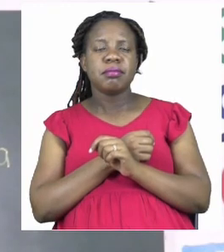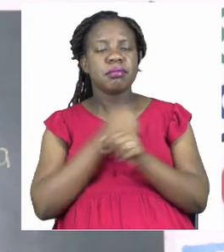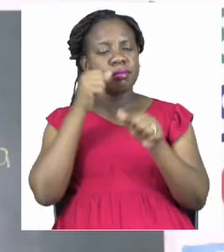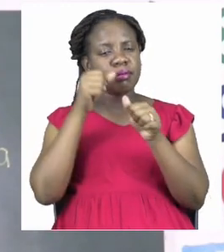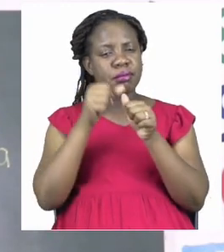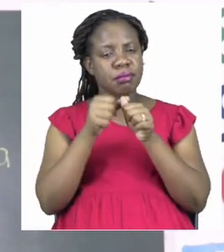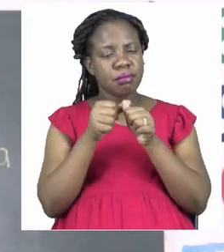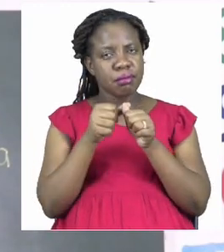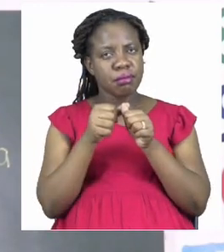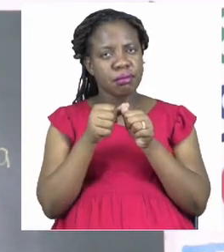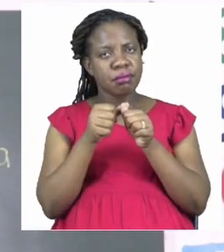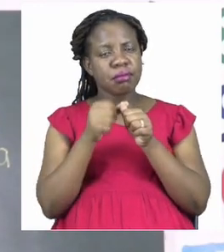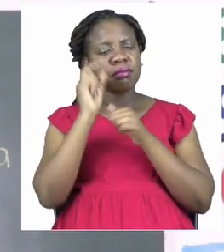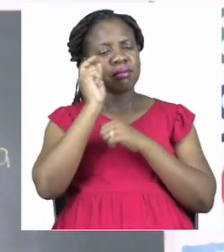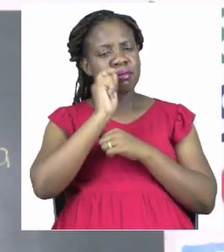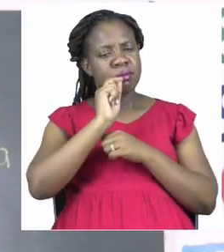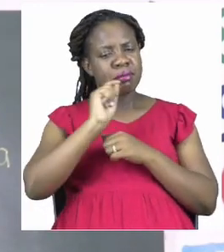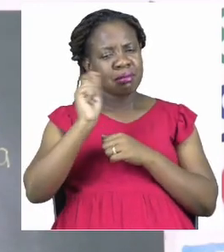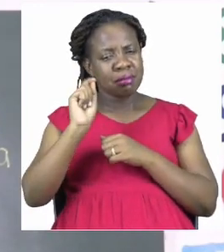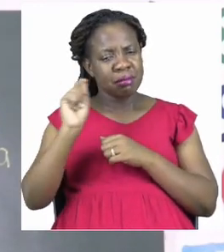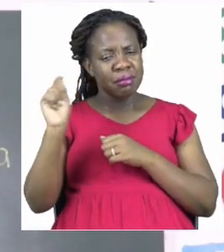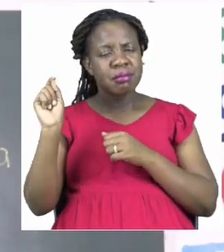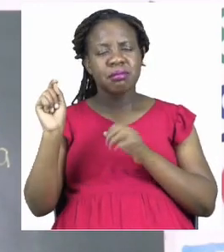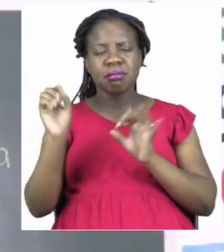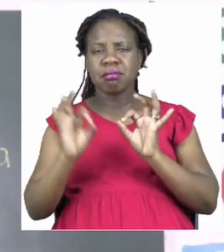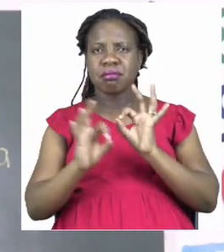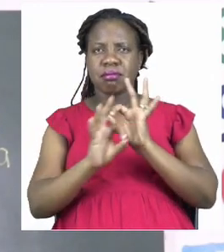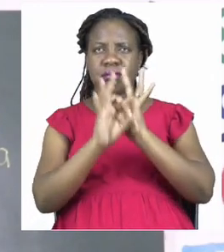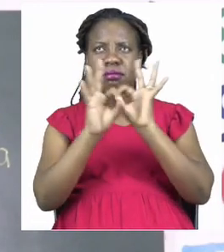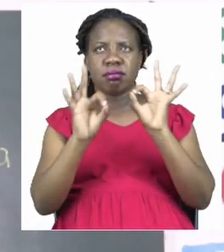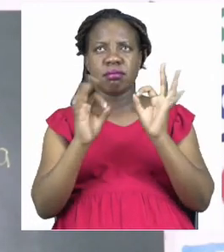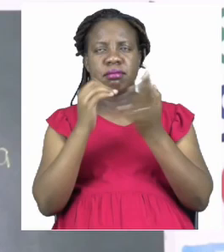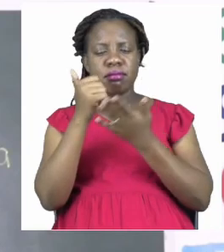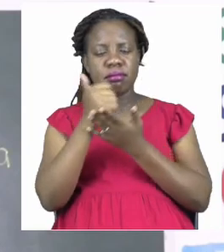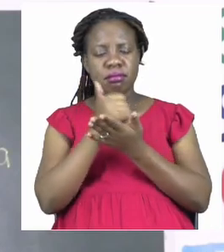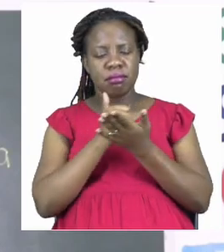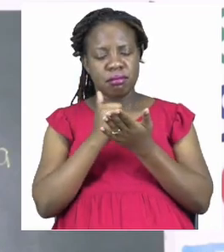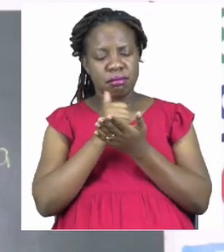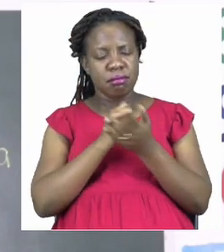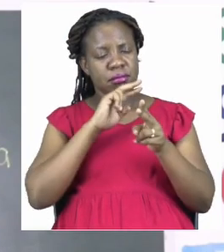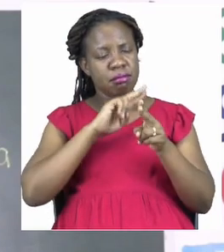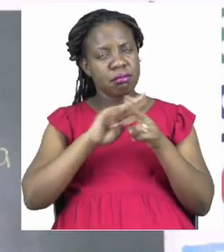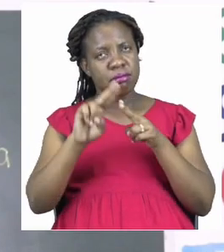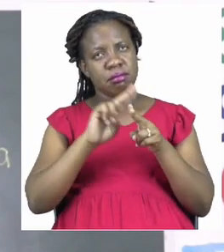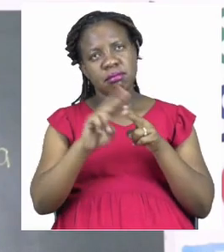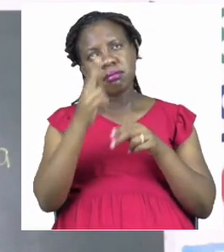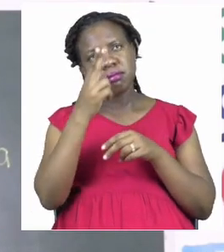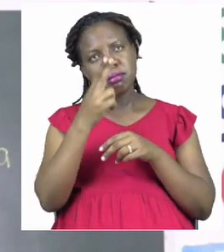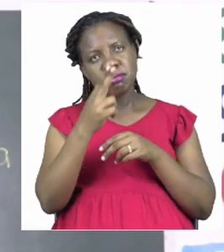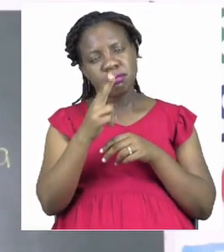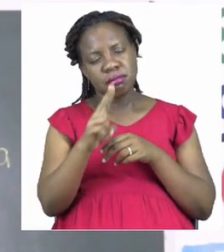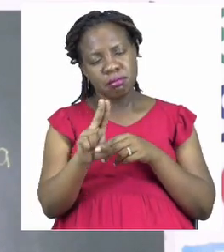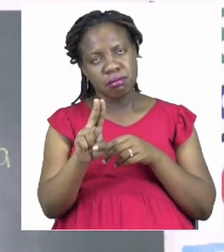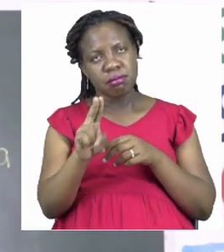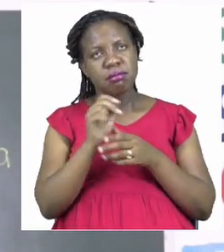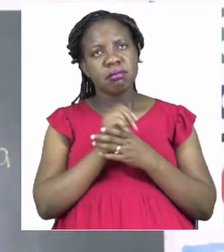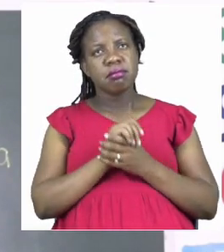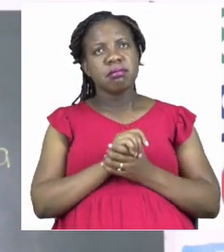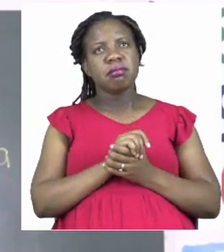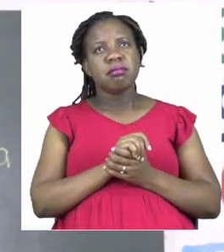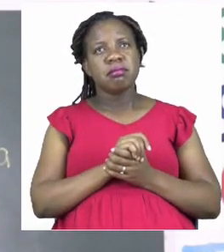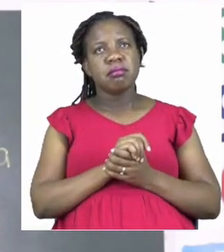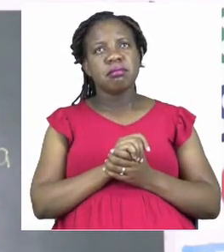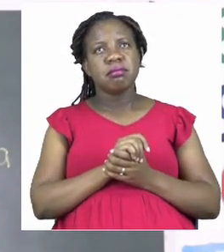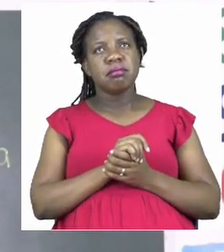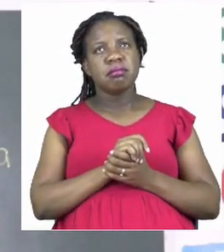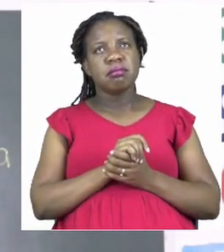handwriting nice and neat. Don't rush and make sure that you're doing the right thing. So let's go ahead and